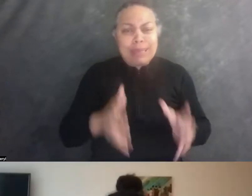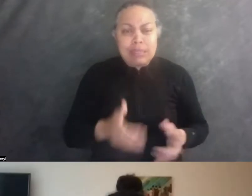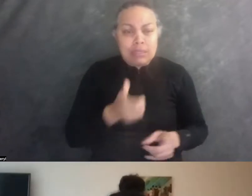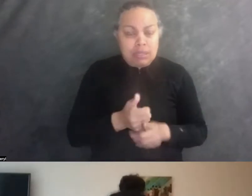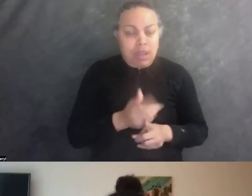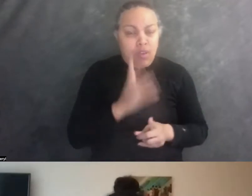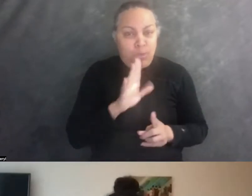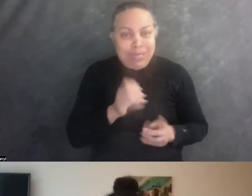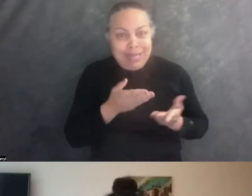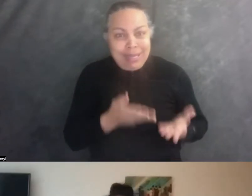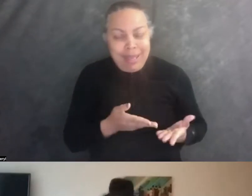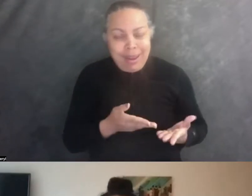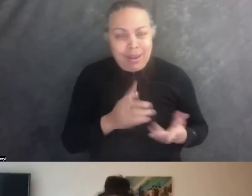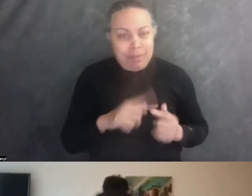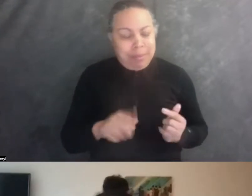not.